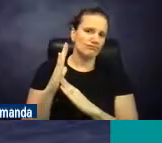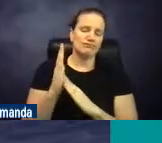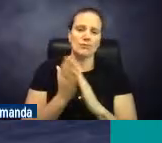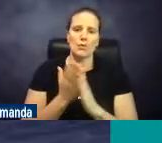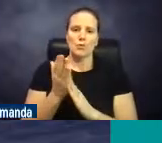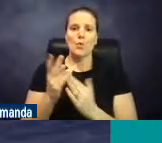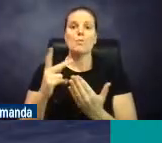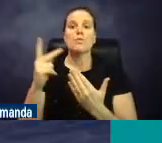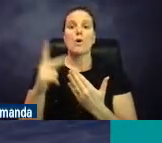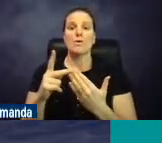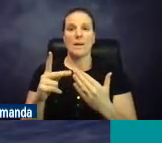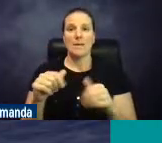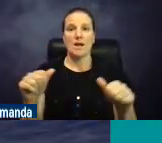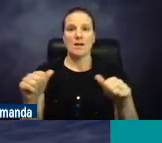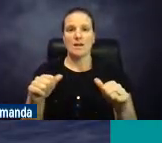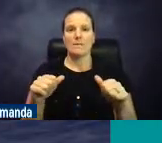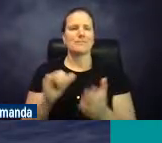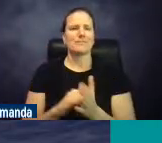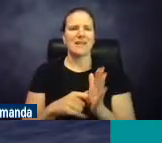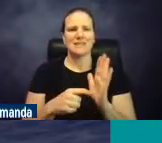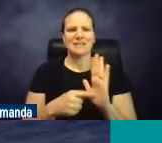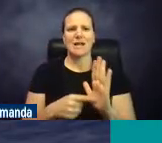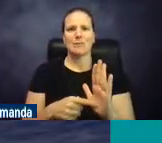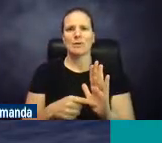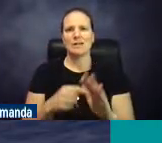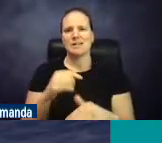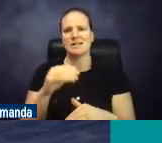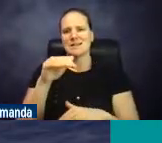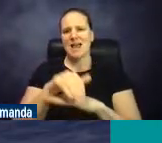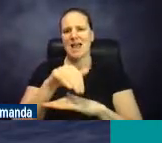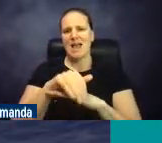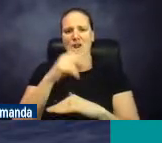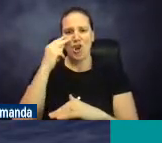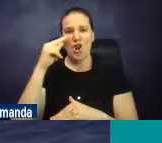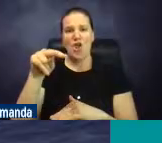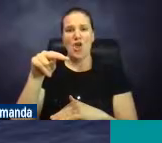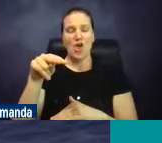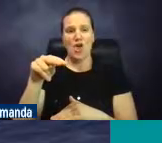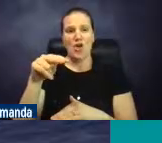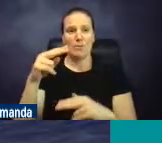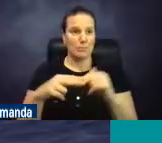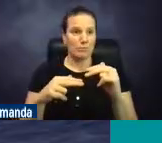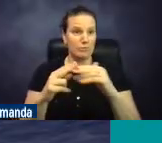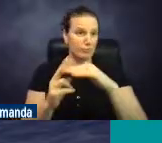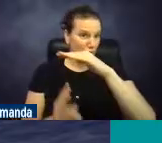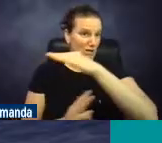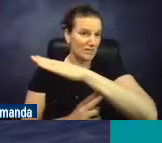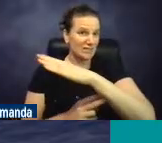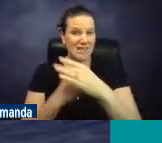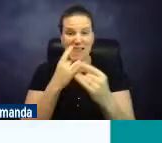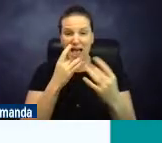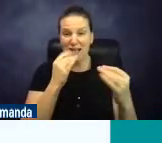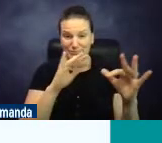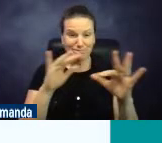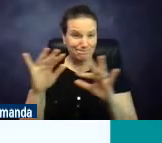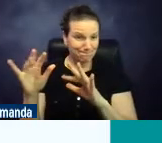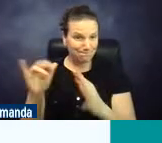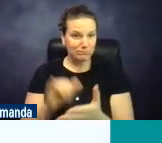area. This is an example of maybe a nighttime look at a bridge aesthetics with lighting. Next slide.